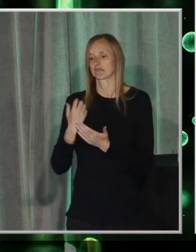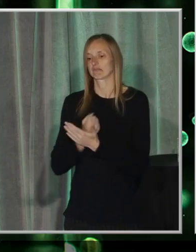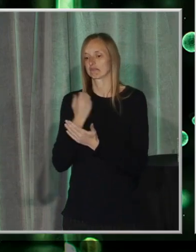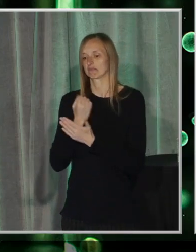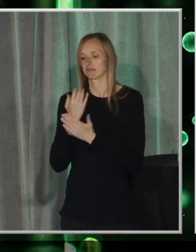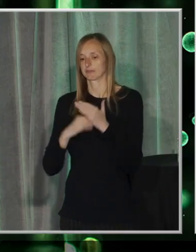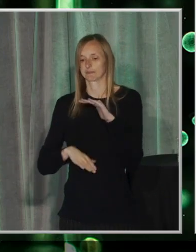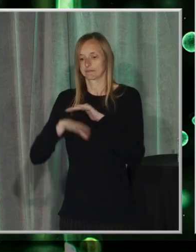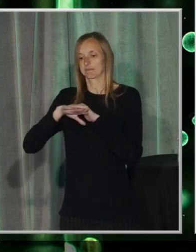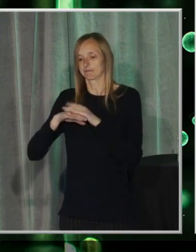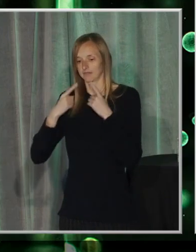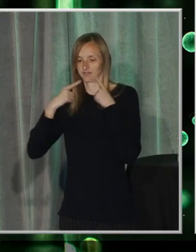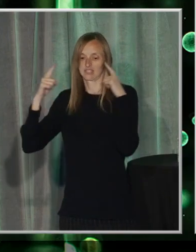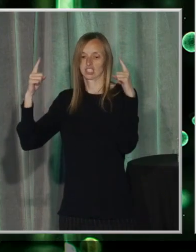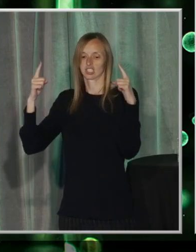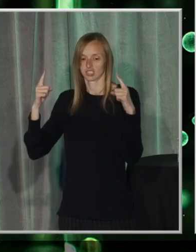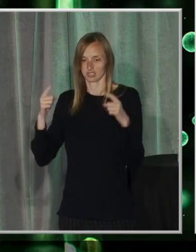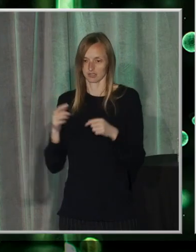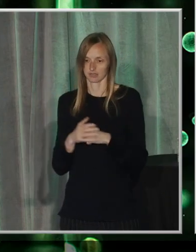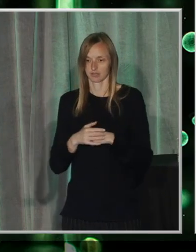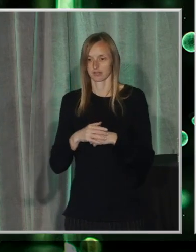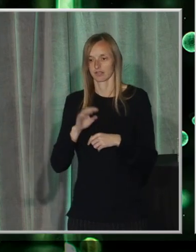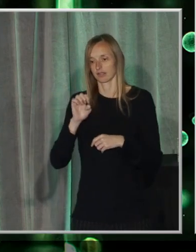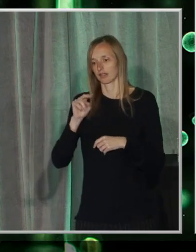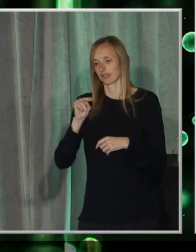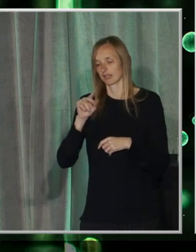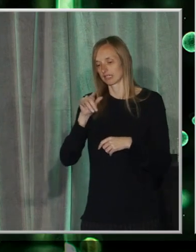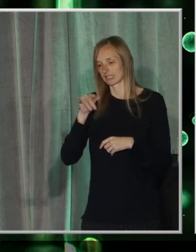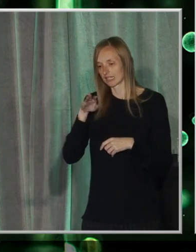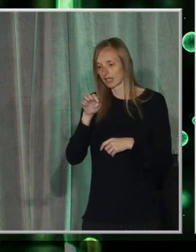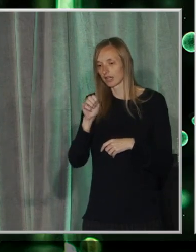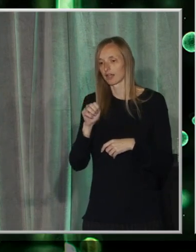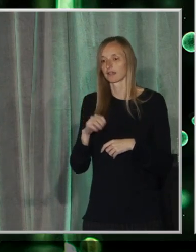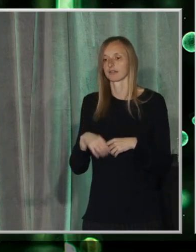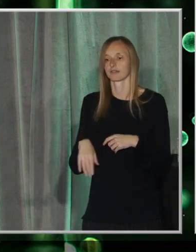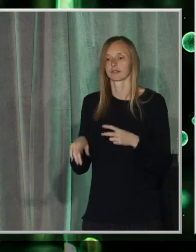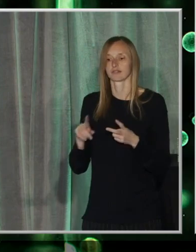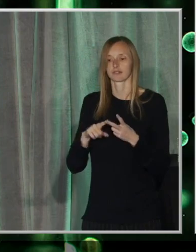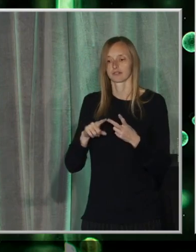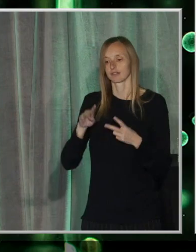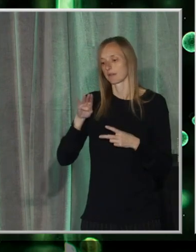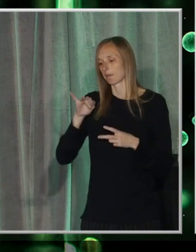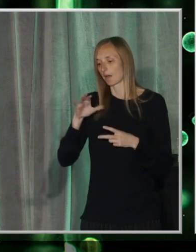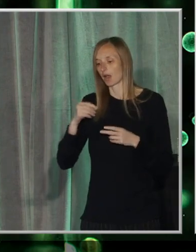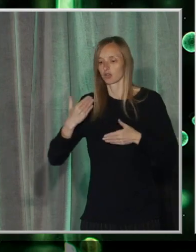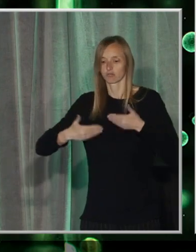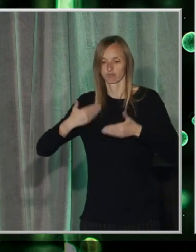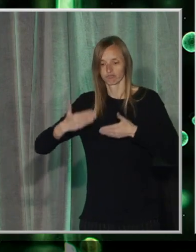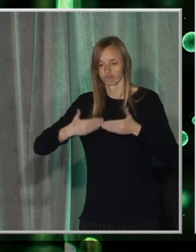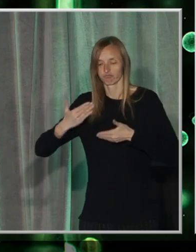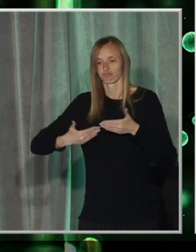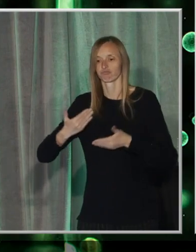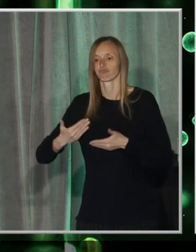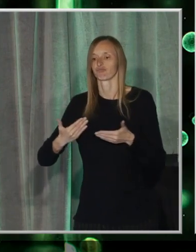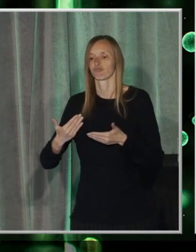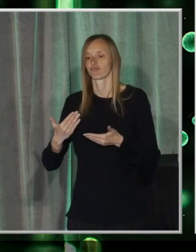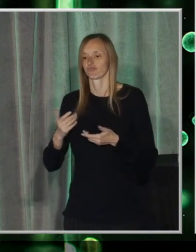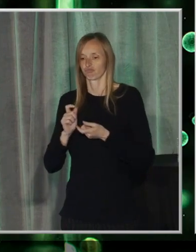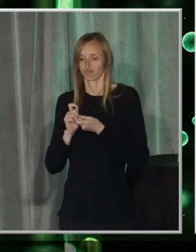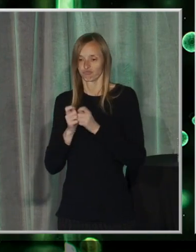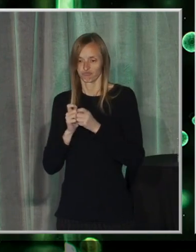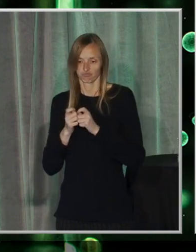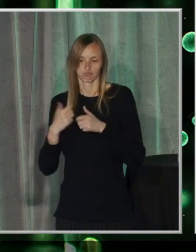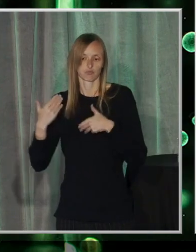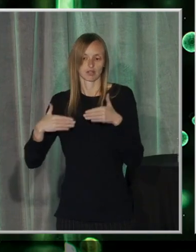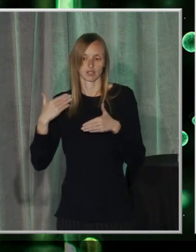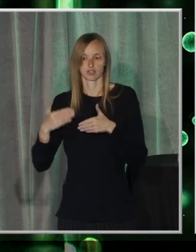things, the enzyme, the bio refining, and so forth. You mentioned in your presentation